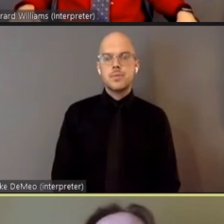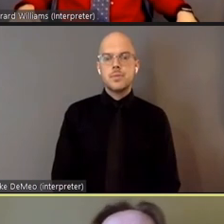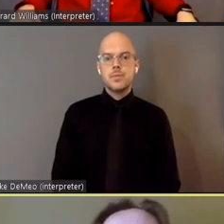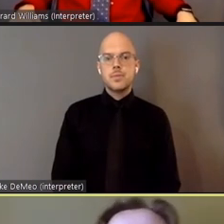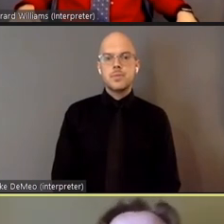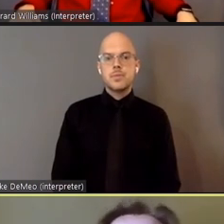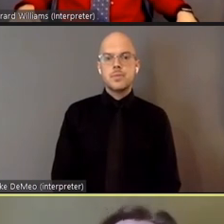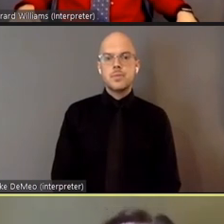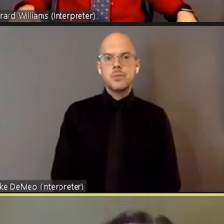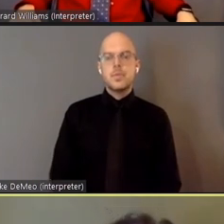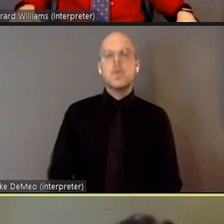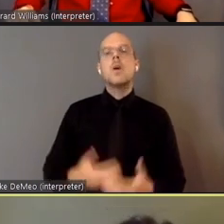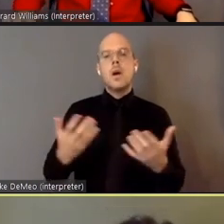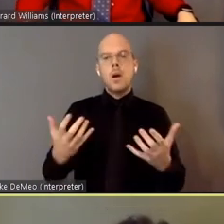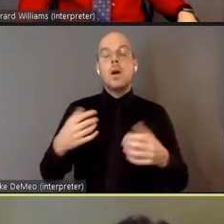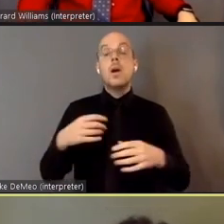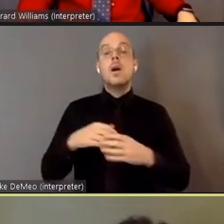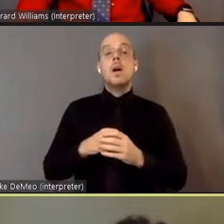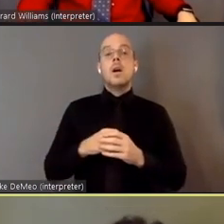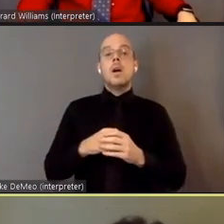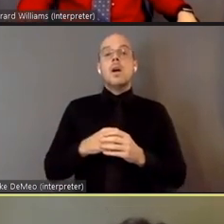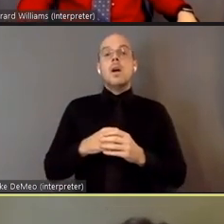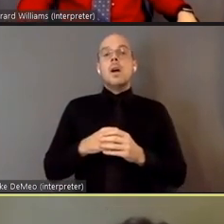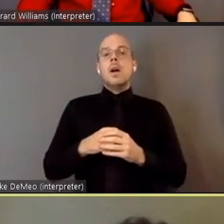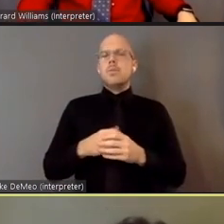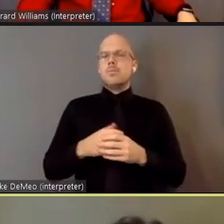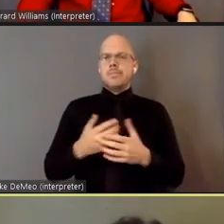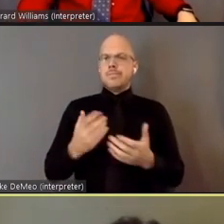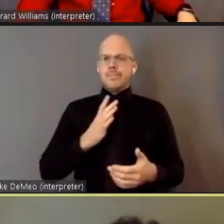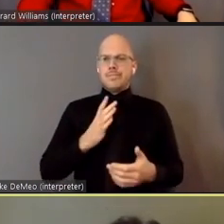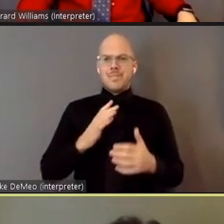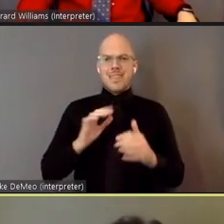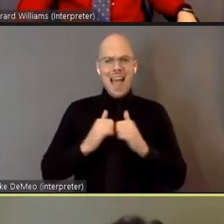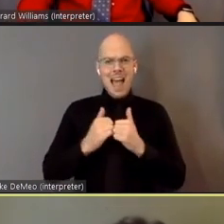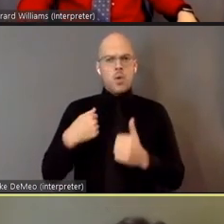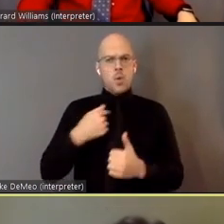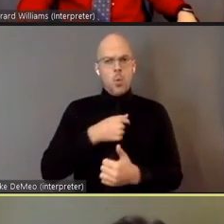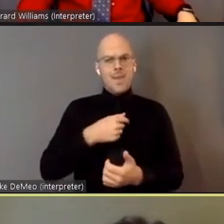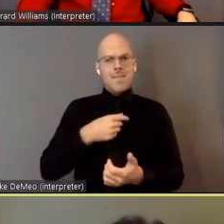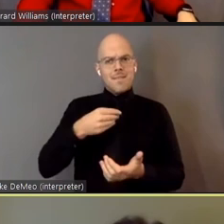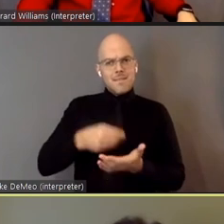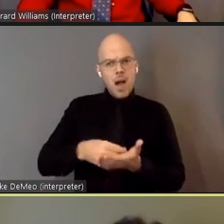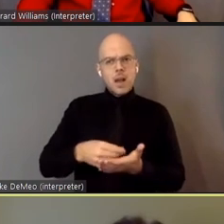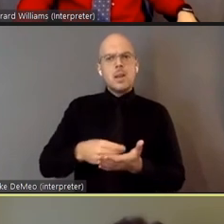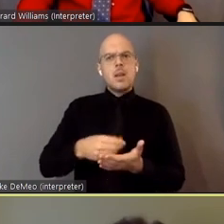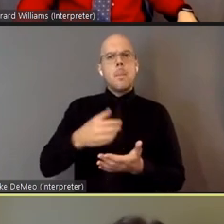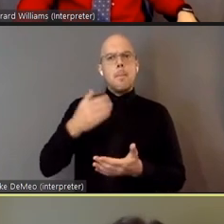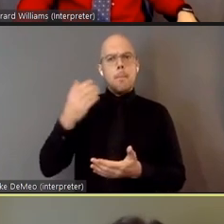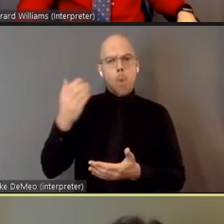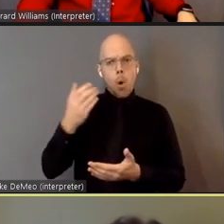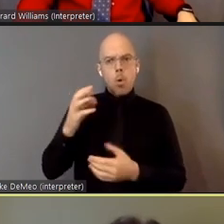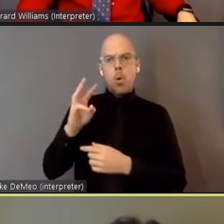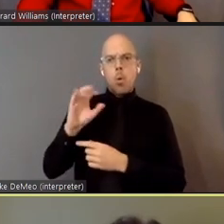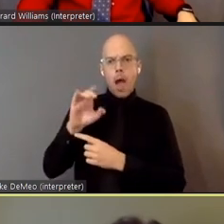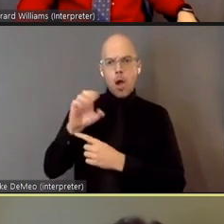And so when we're looking at how do we fund mobile wireless